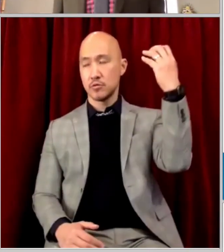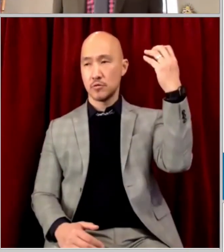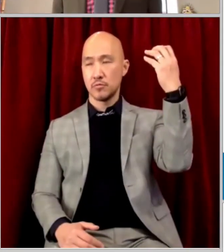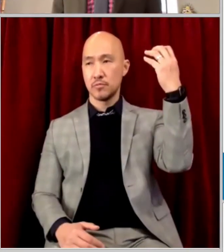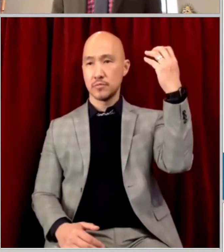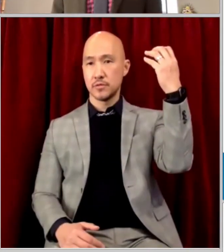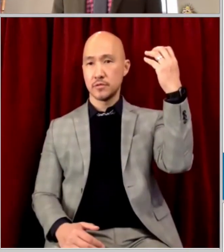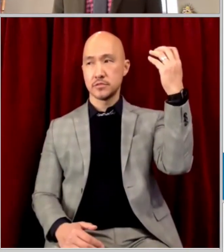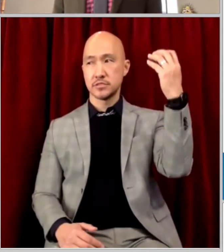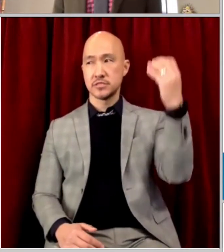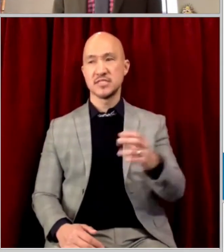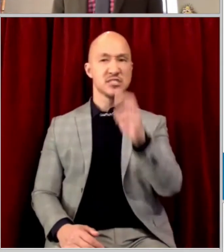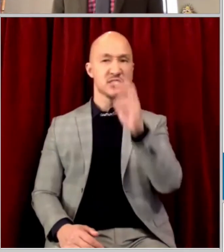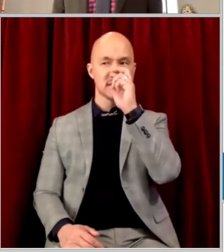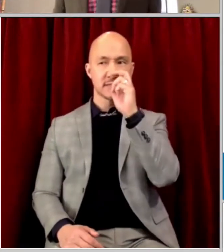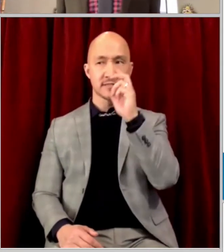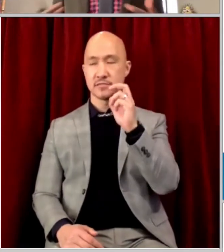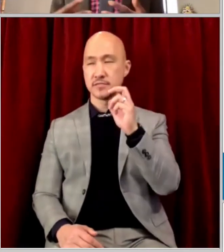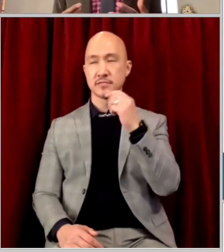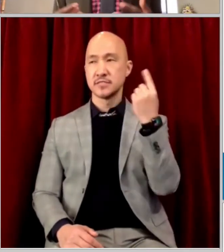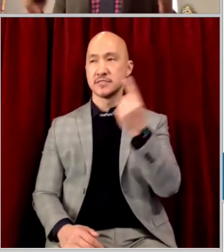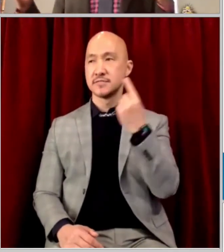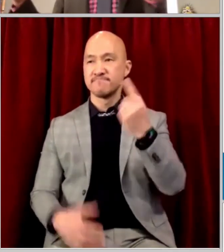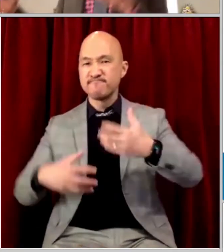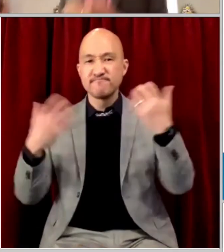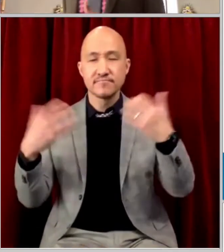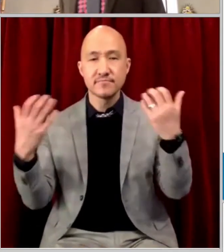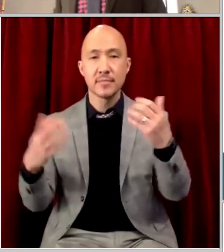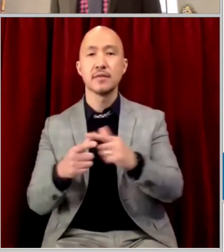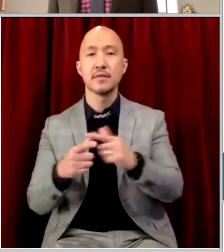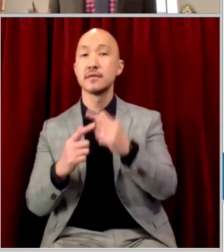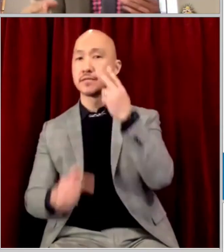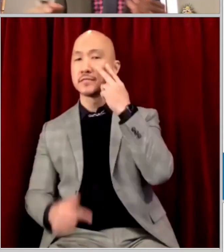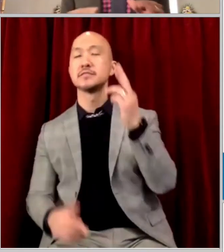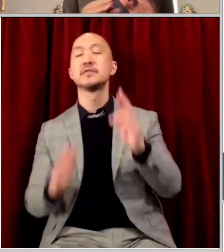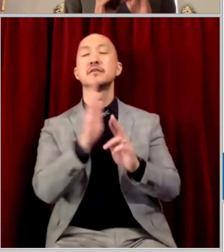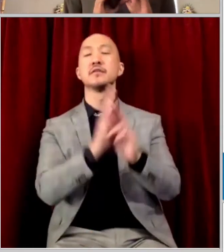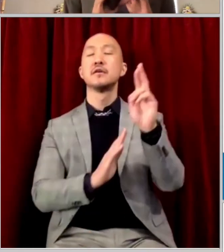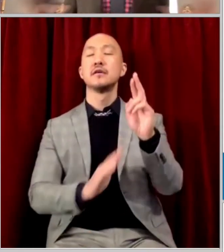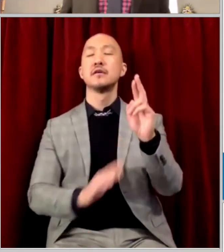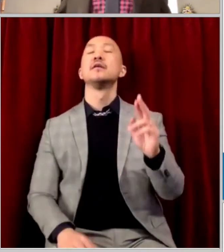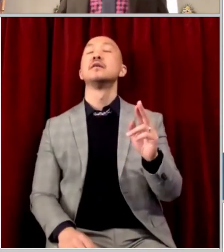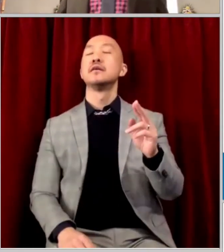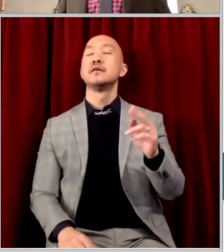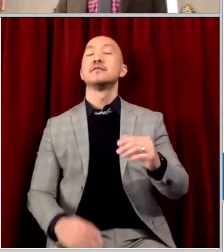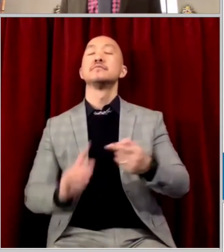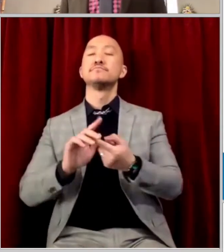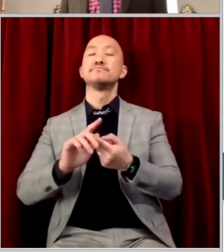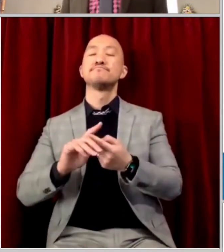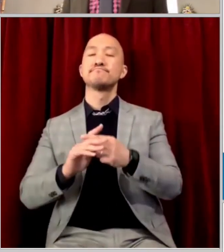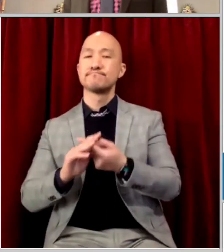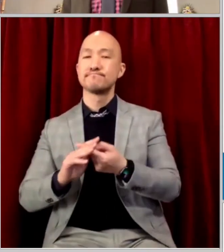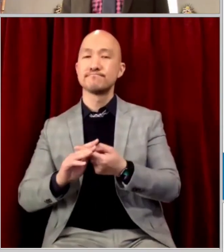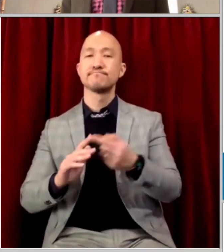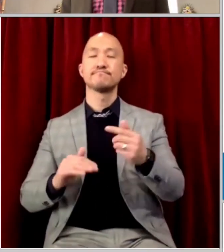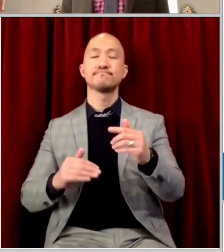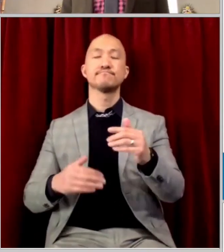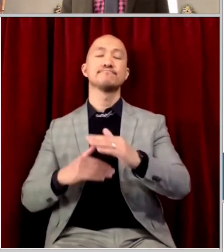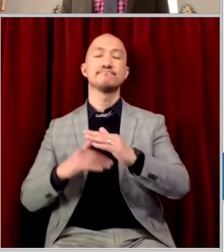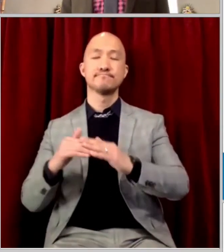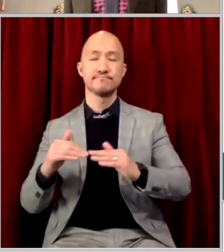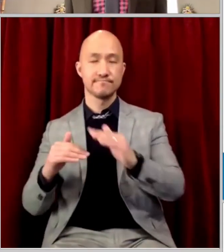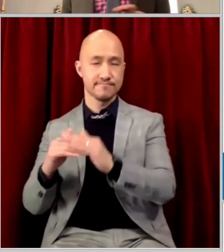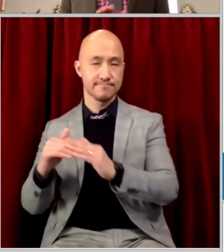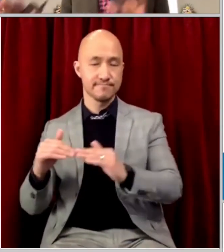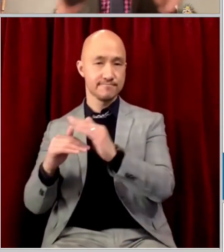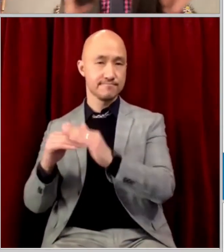pray, right? People at work, when I pray with them, wow. There's nothing else to be said,